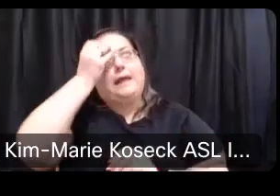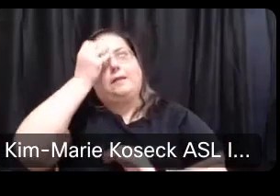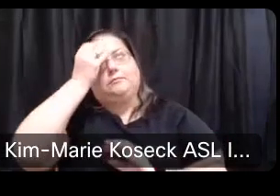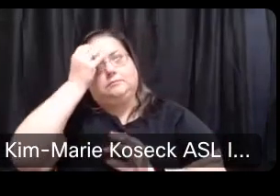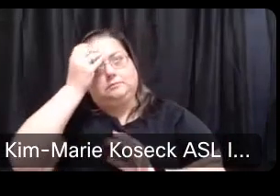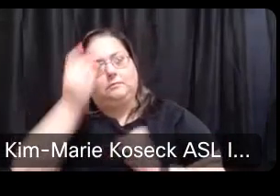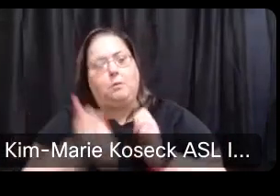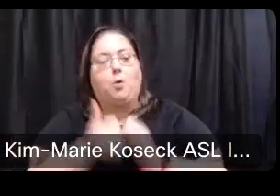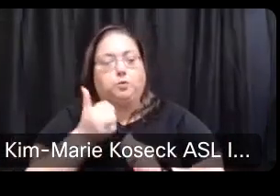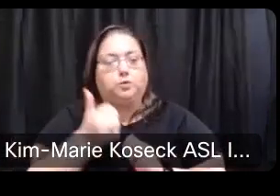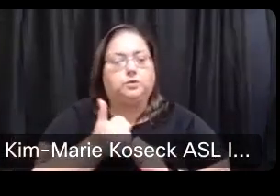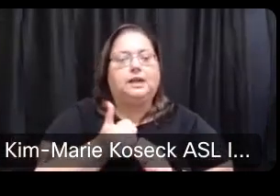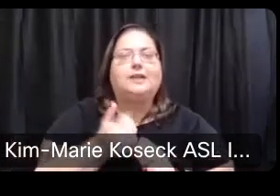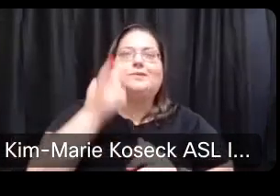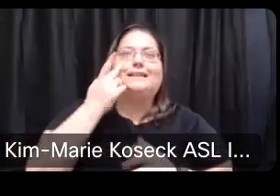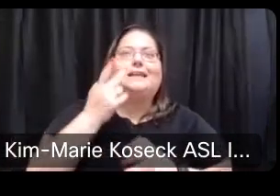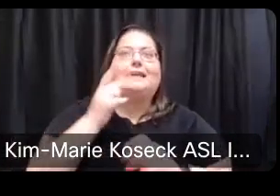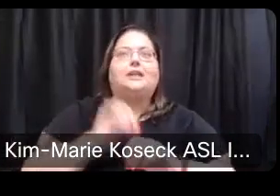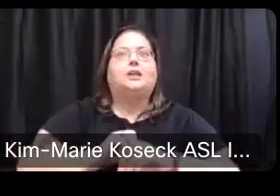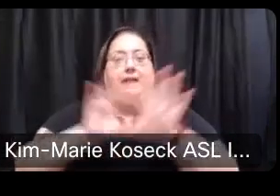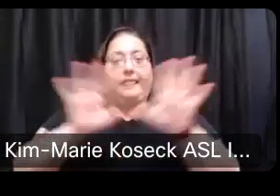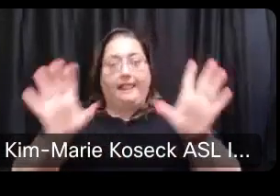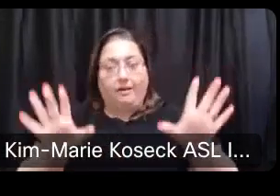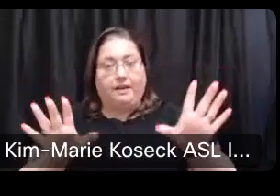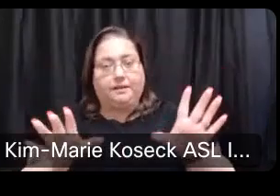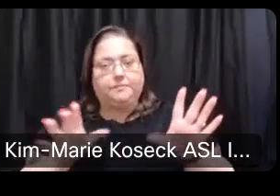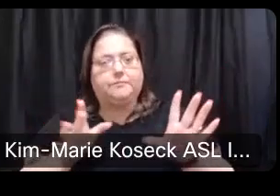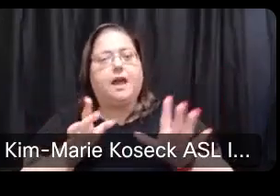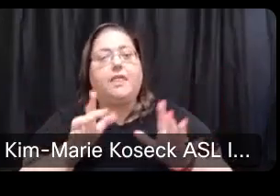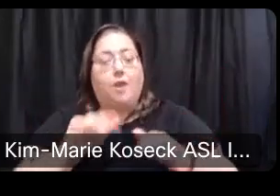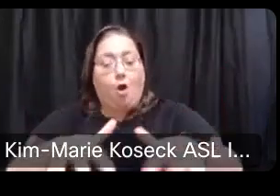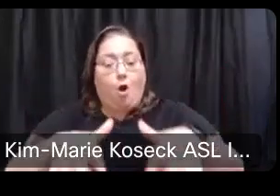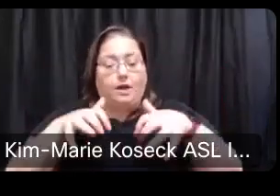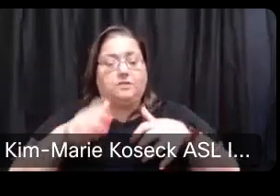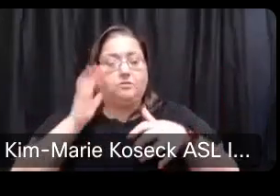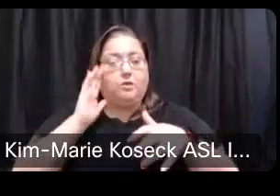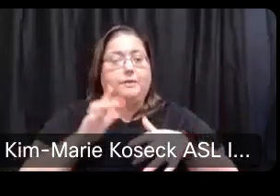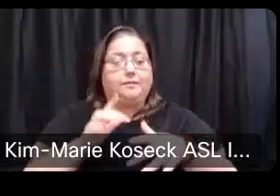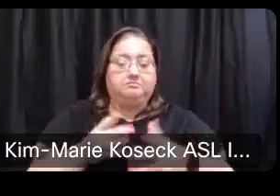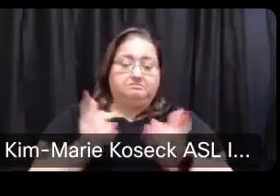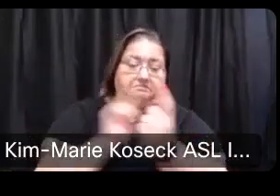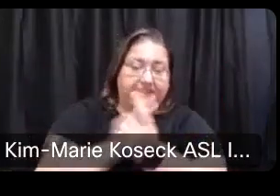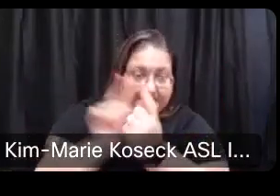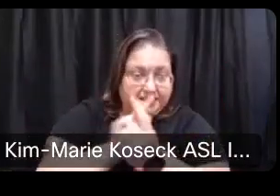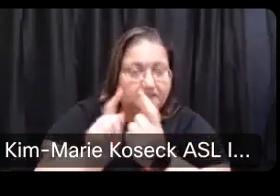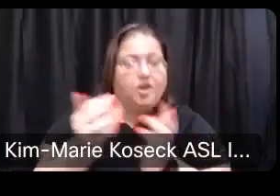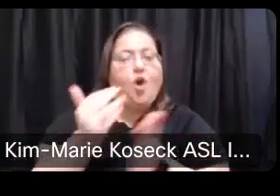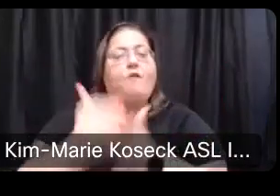as well as to ensure transparency to New Yorkers, these audiences will be engaged throughout the framework development